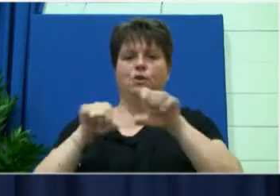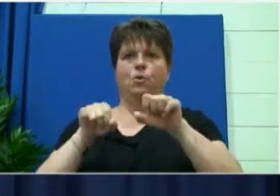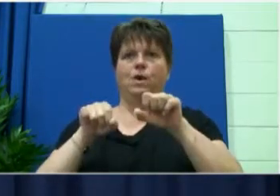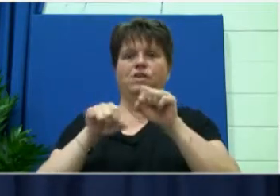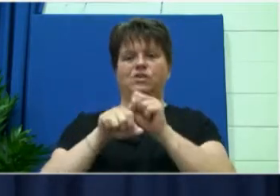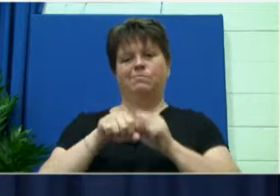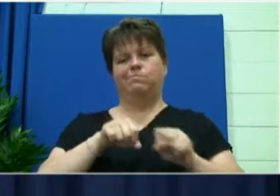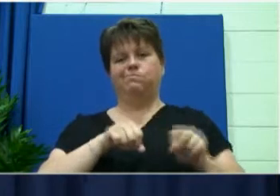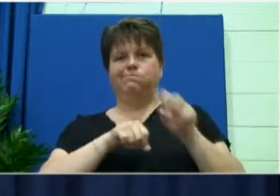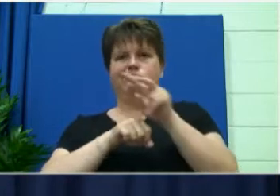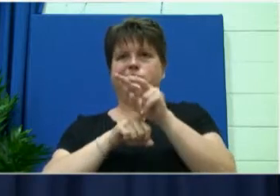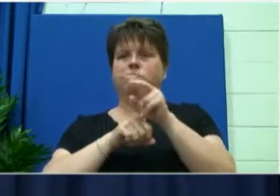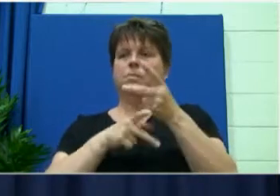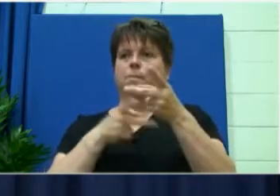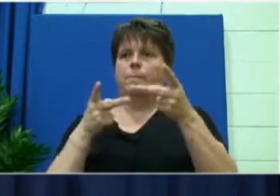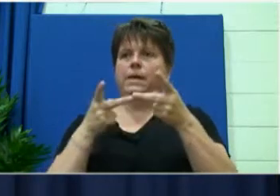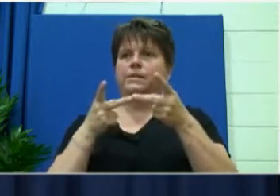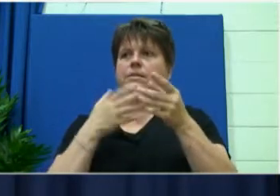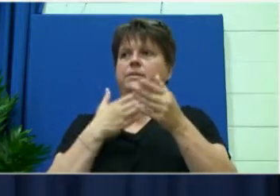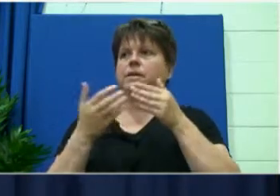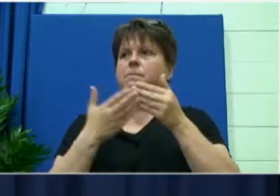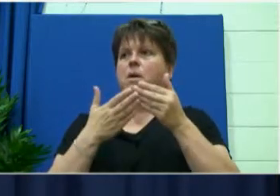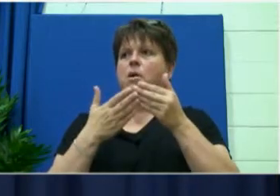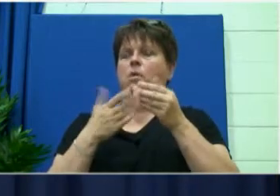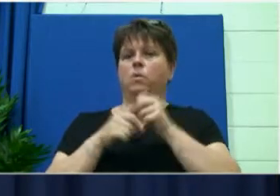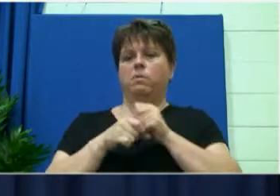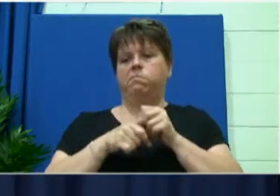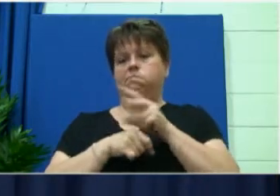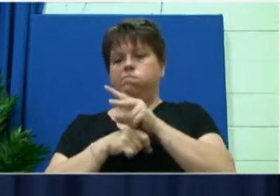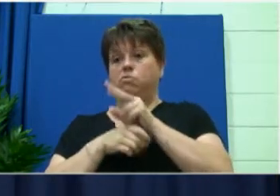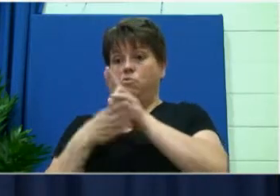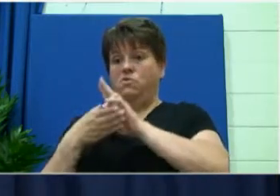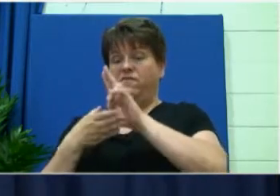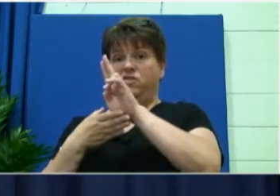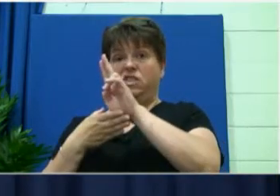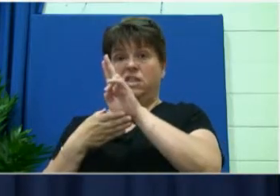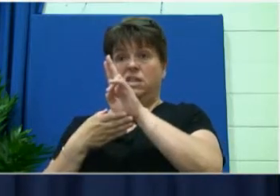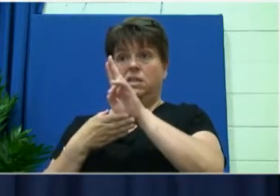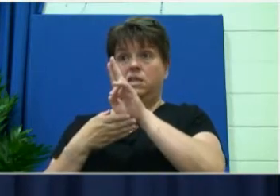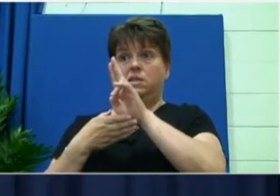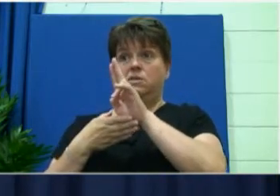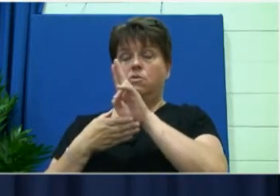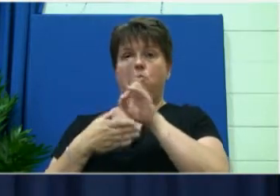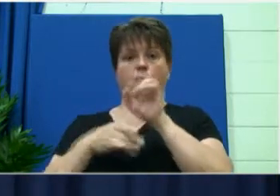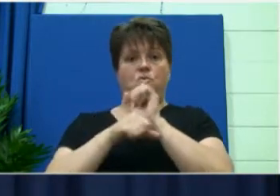a jumping off point. Whether it be that we go to a university, enter the